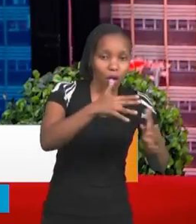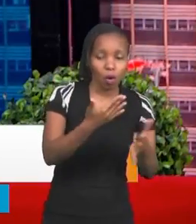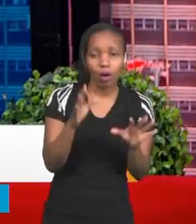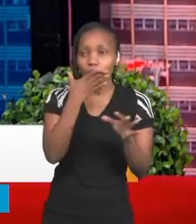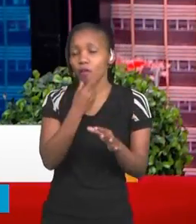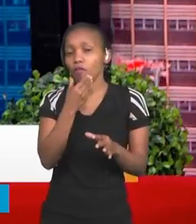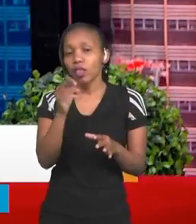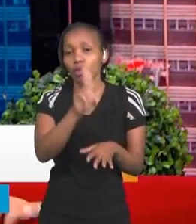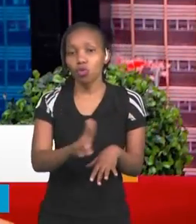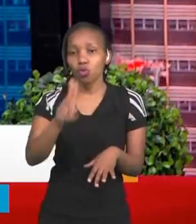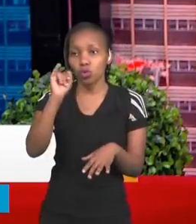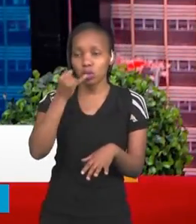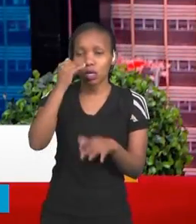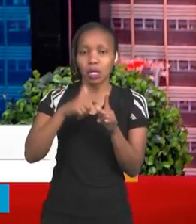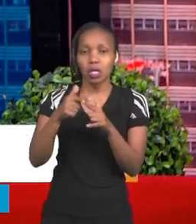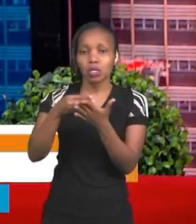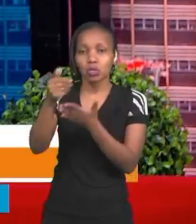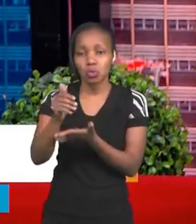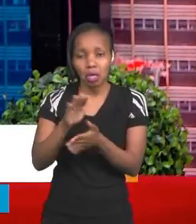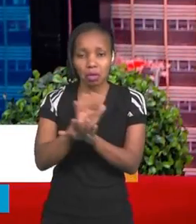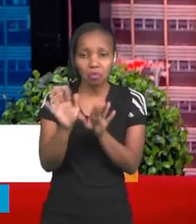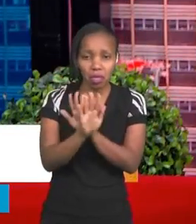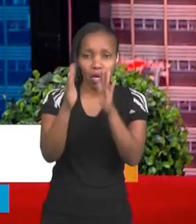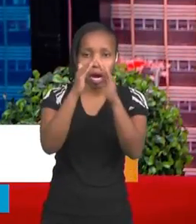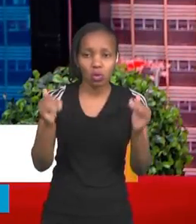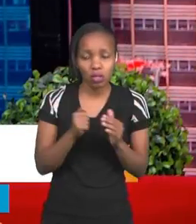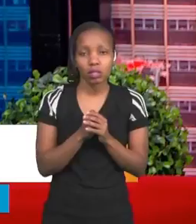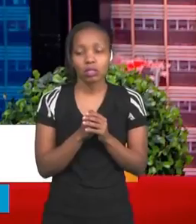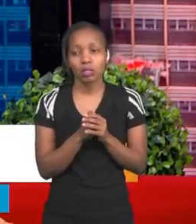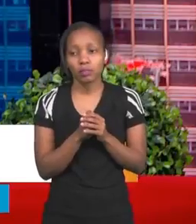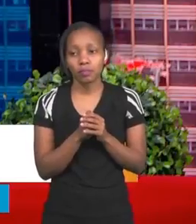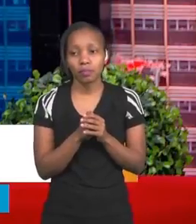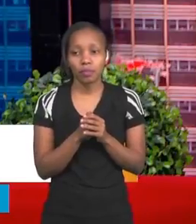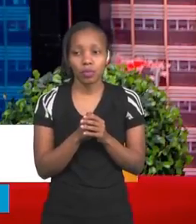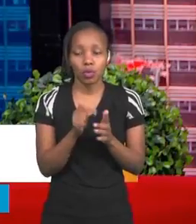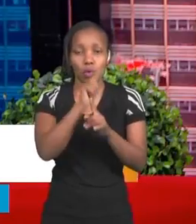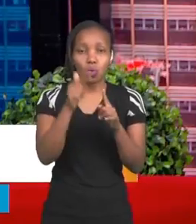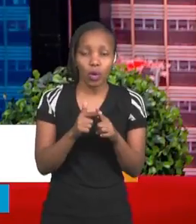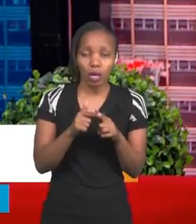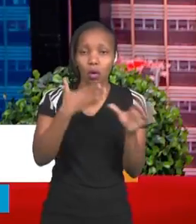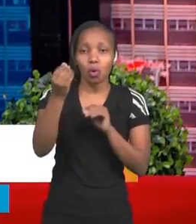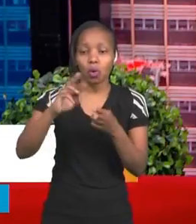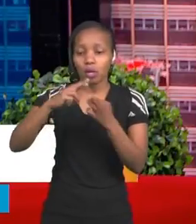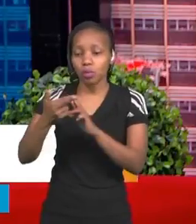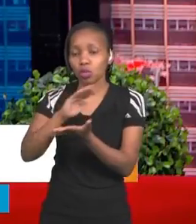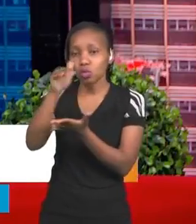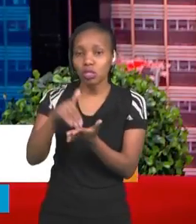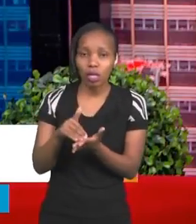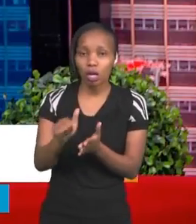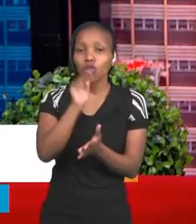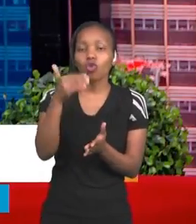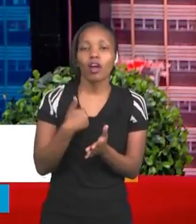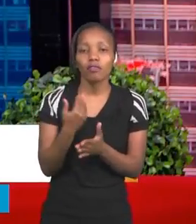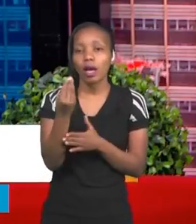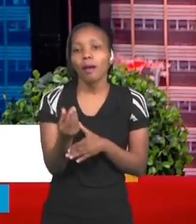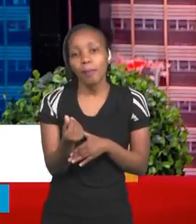one using the drugs, and they've sold basically everything in the house. Wow. You know, so it's by the time they're getting into rehabilitation, they don't even have money to put